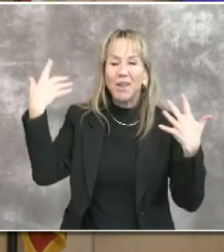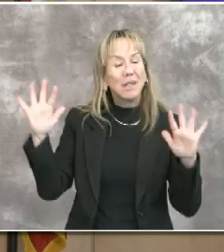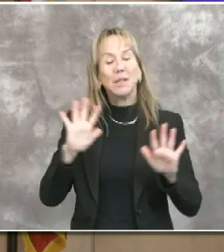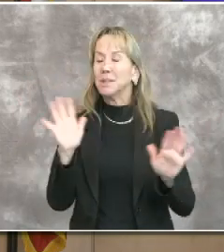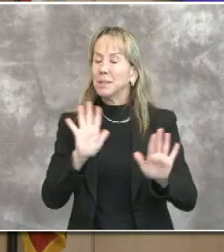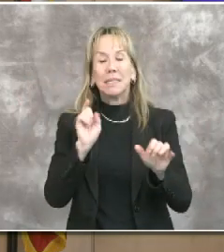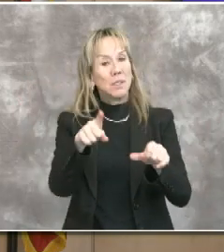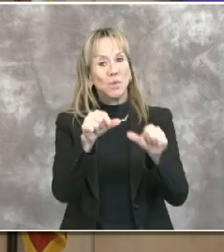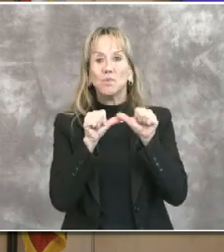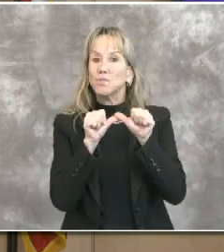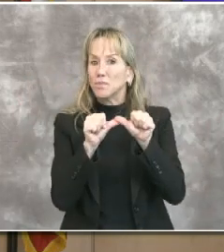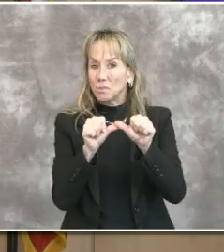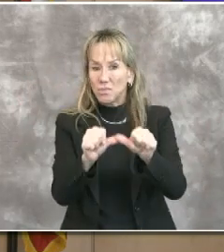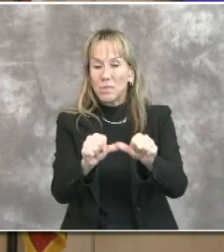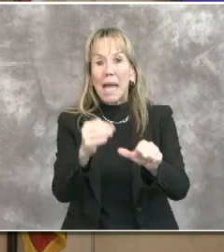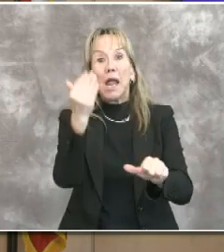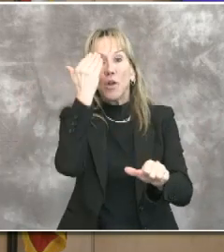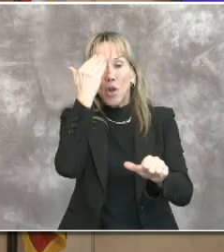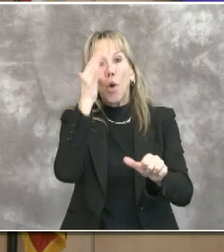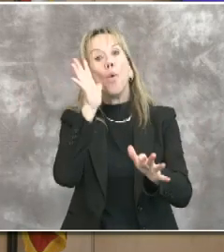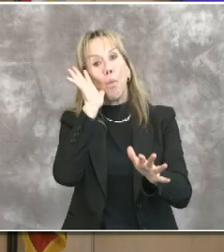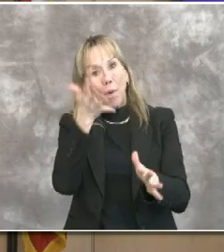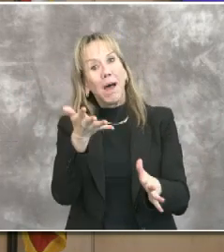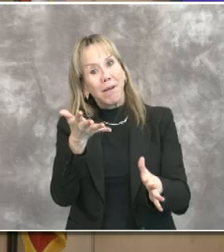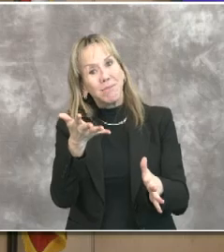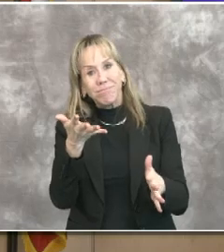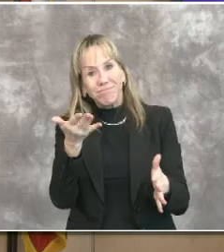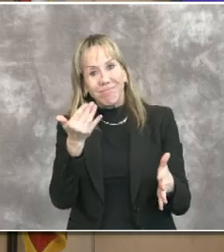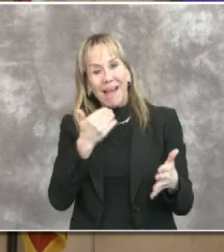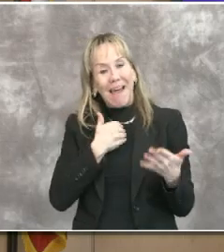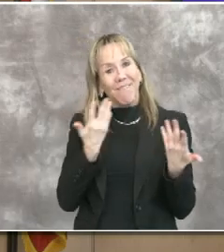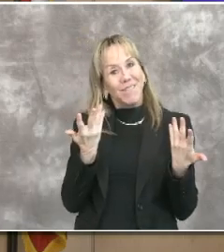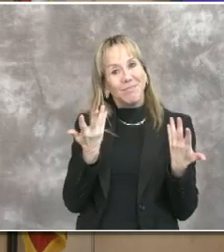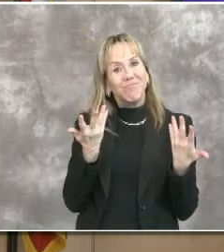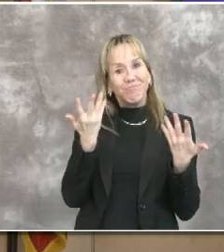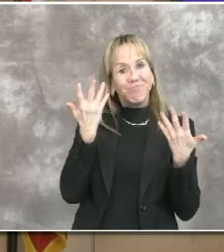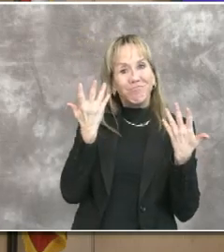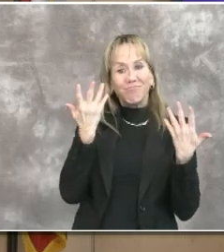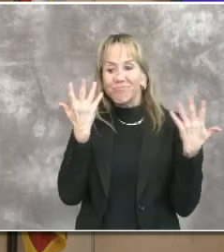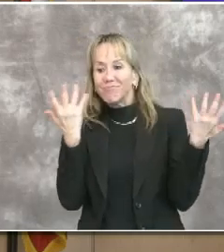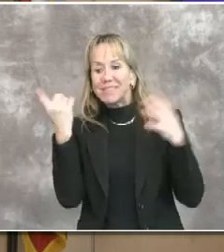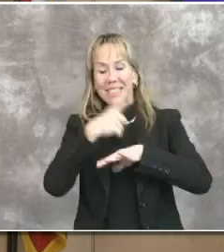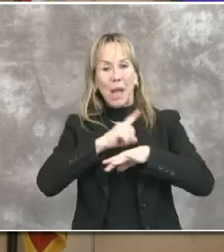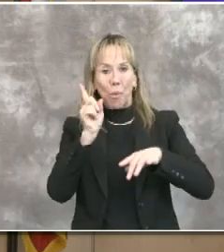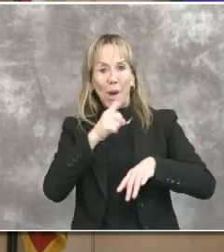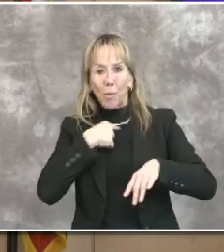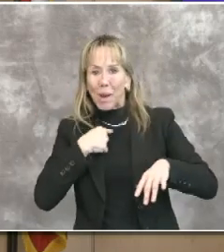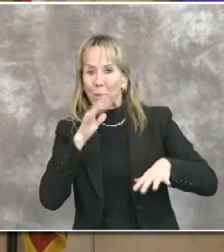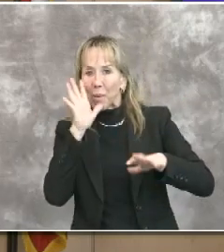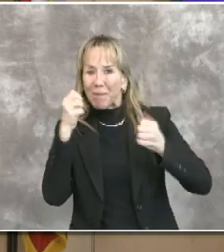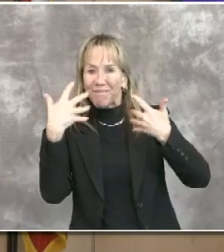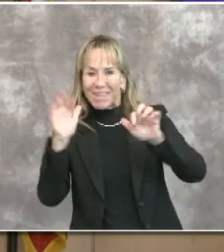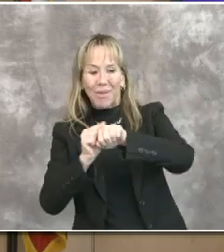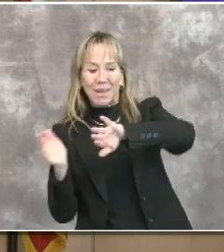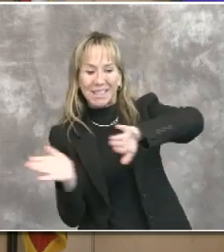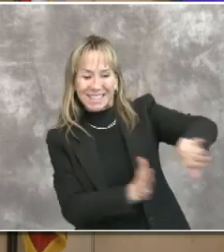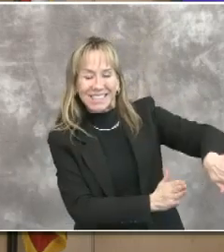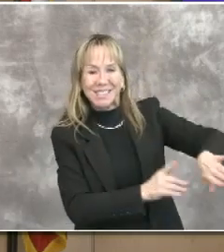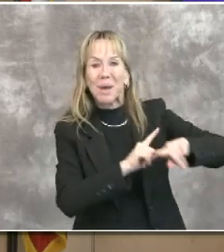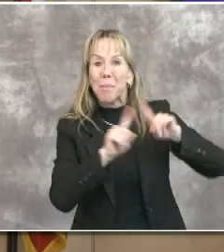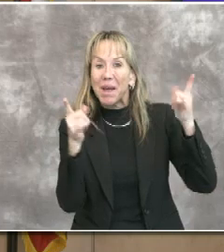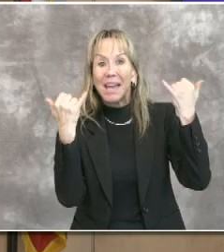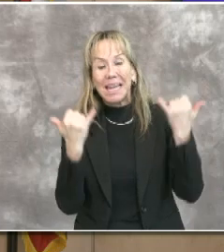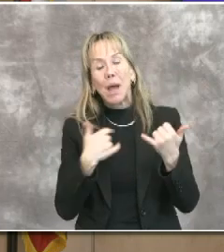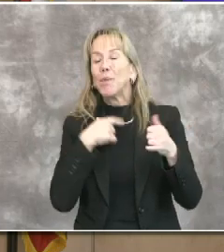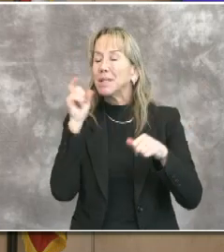times, and to know that we will come out of this. But just as we took great caution to protect the public and put our county in the strongest position going into